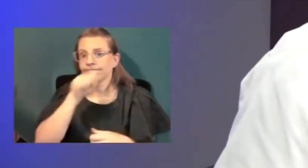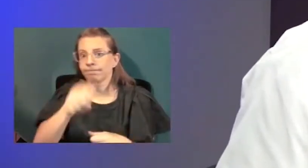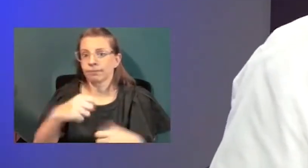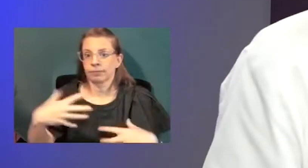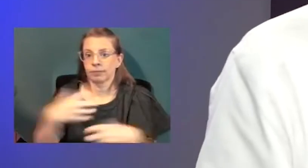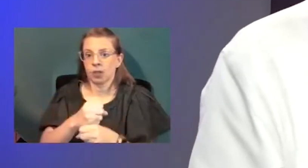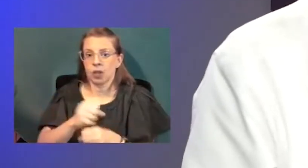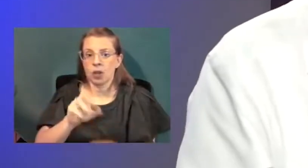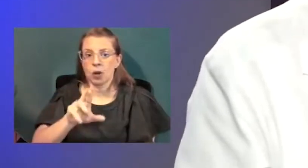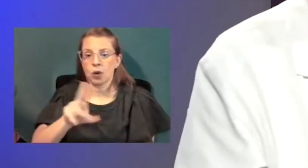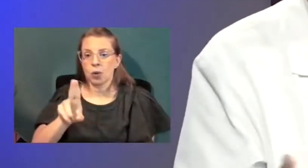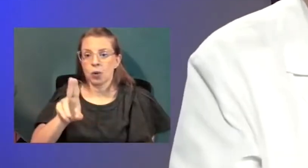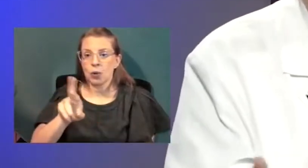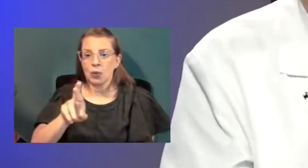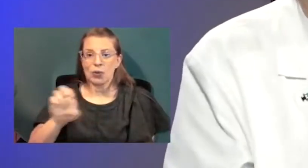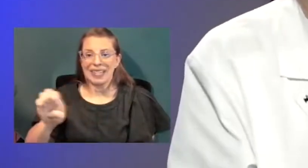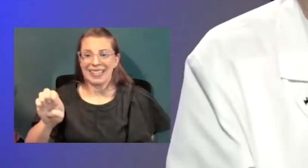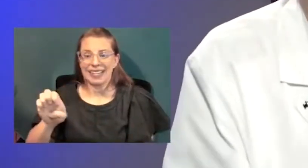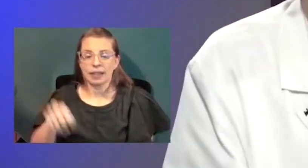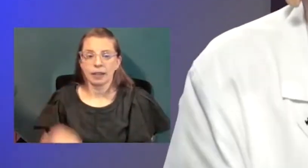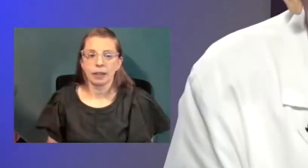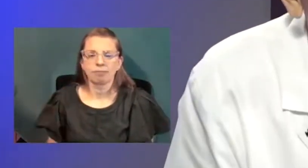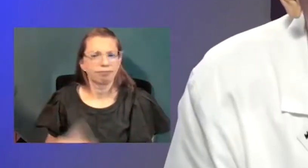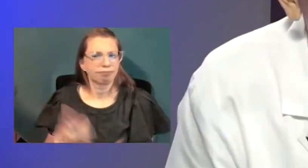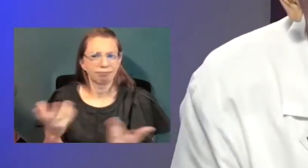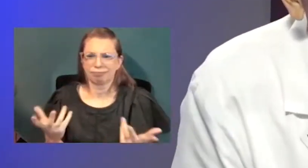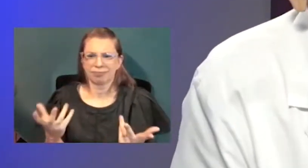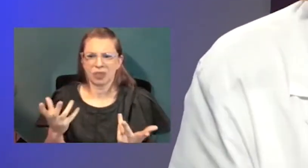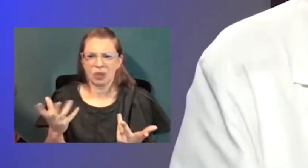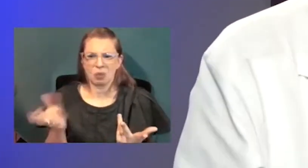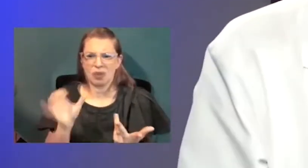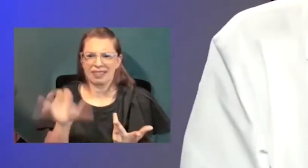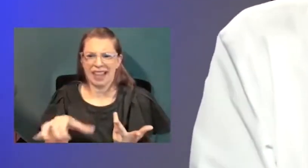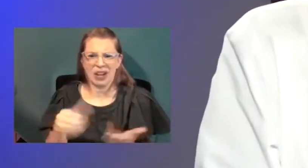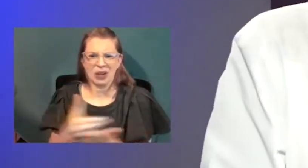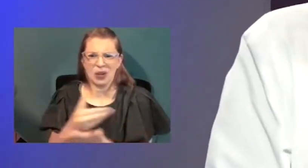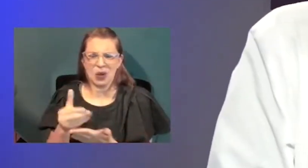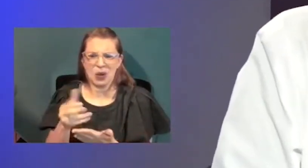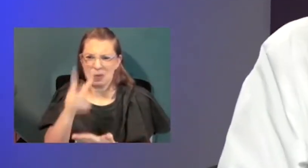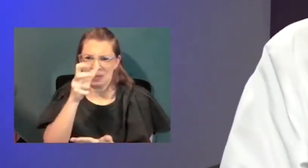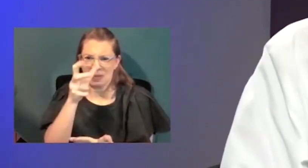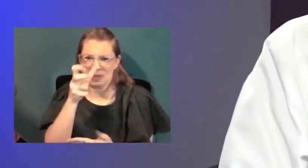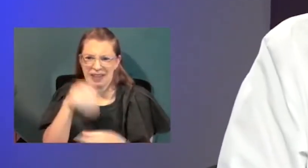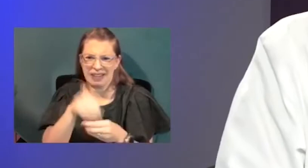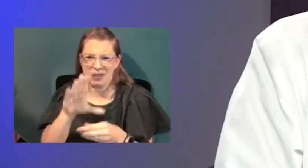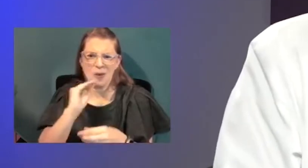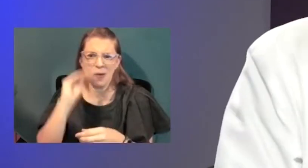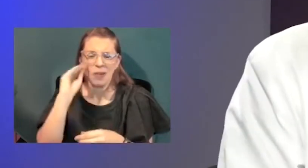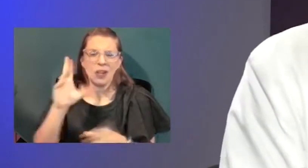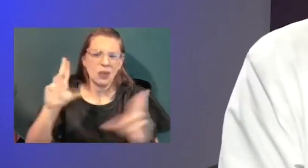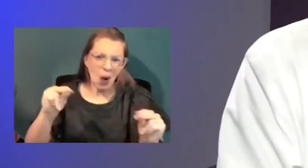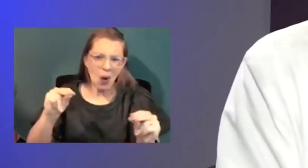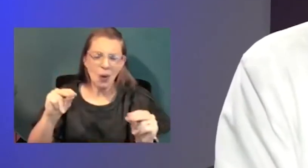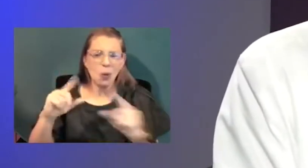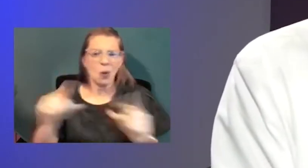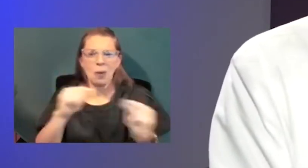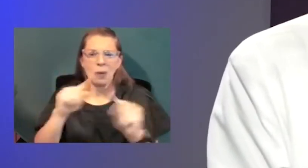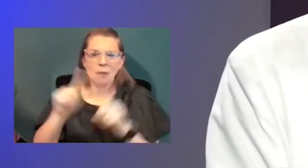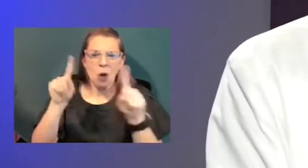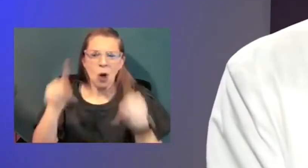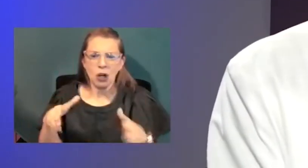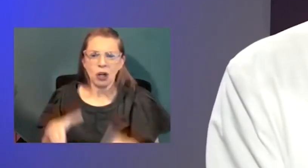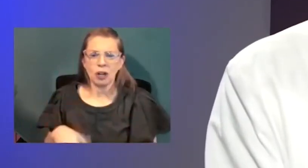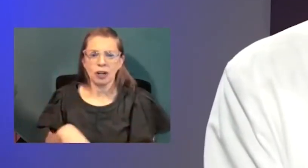be a RURI. You ask, is that a new household insect? No, it is a rumor reporter. Yeah. And remember that Google,